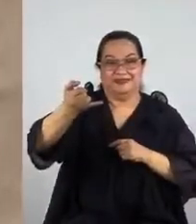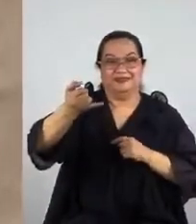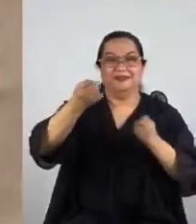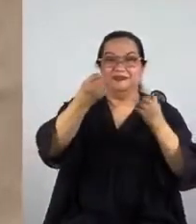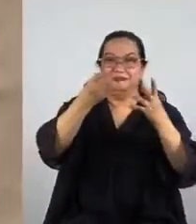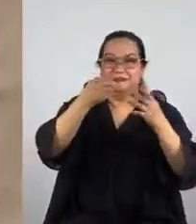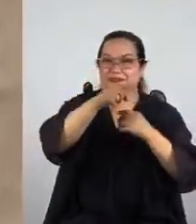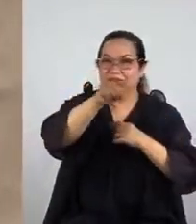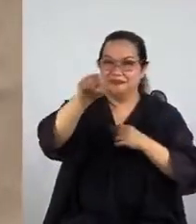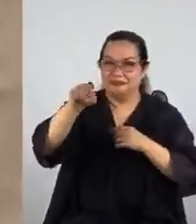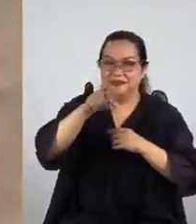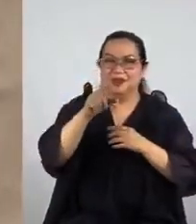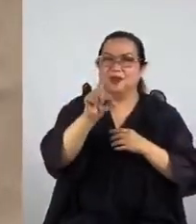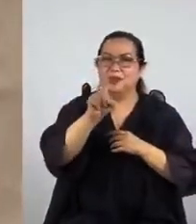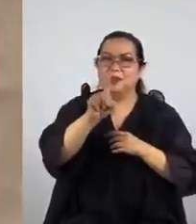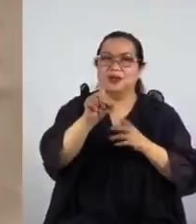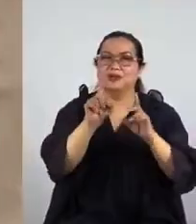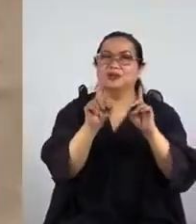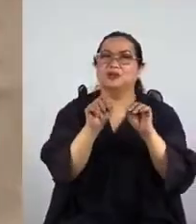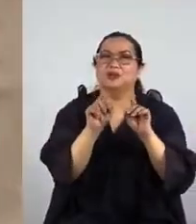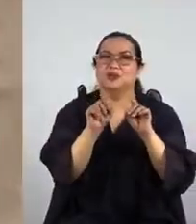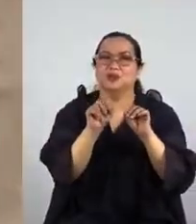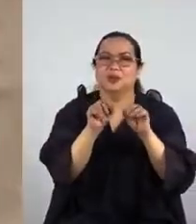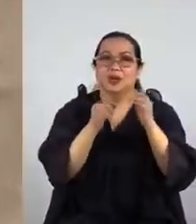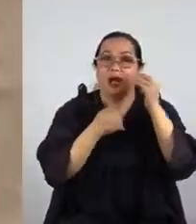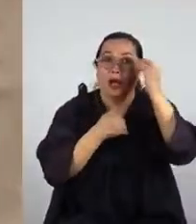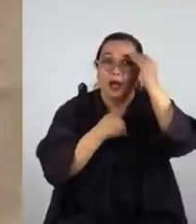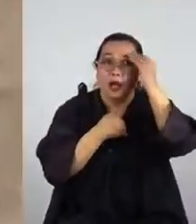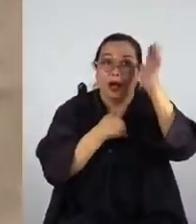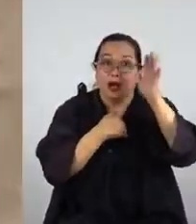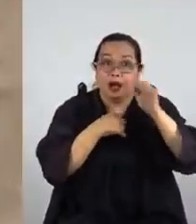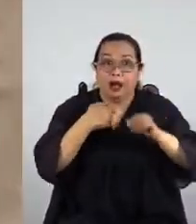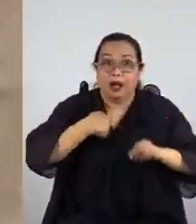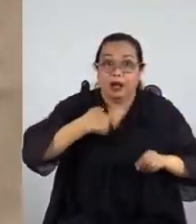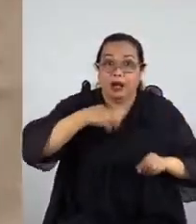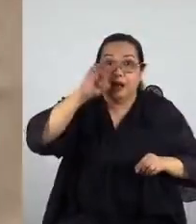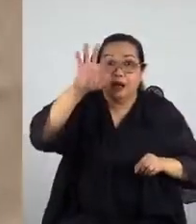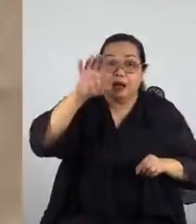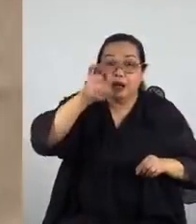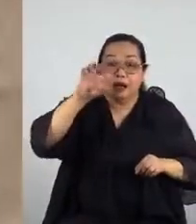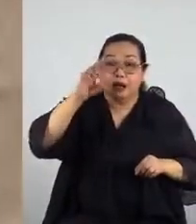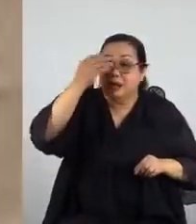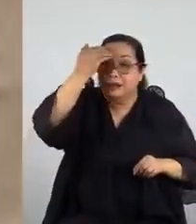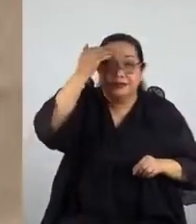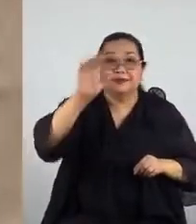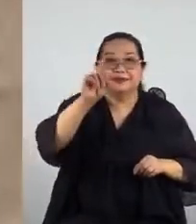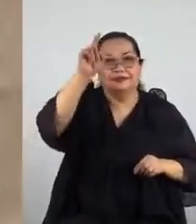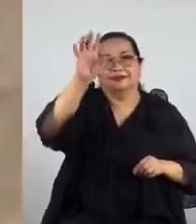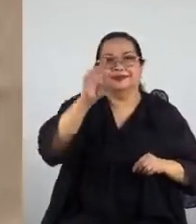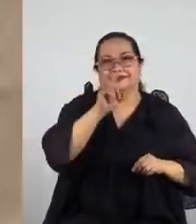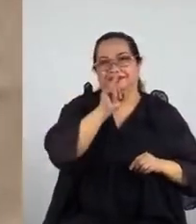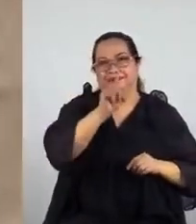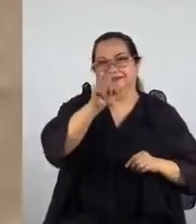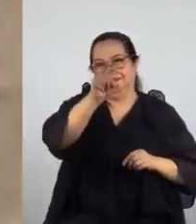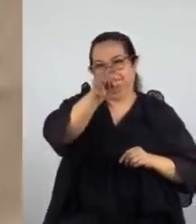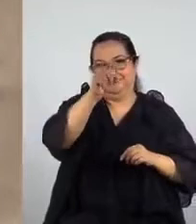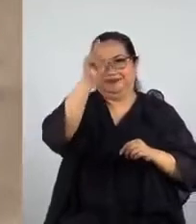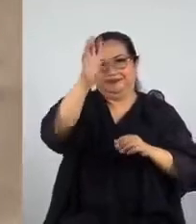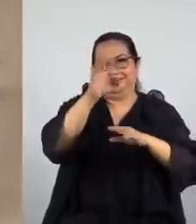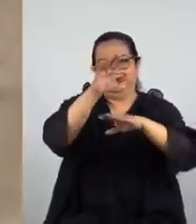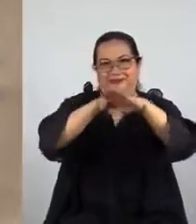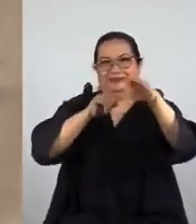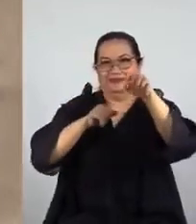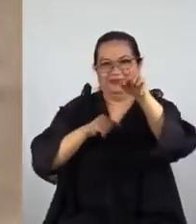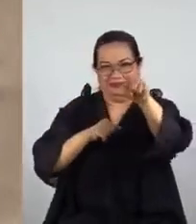many of them, all of them asked them, what will they do? I said, I don't know. Just be sure God is calling you.